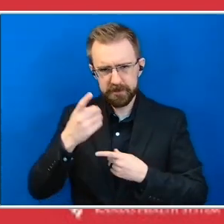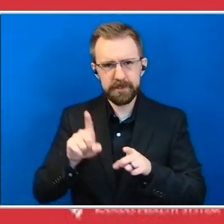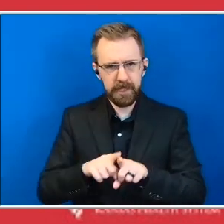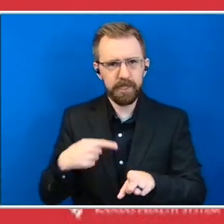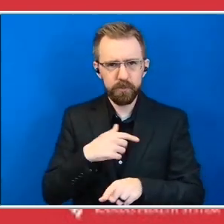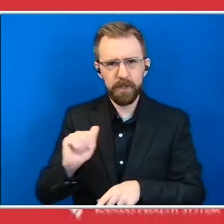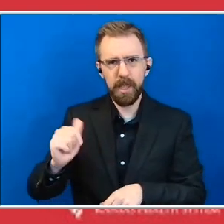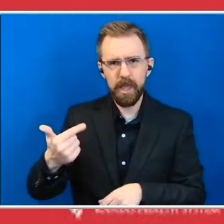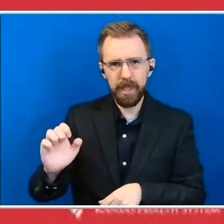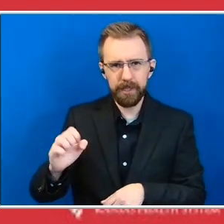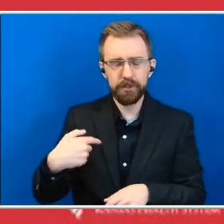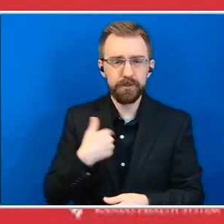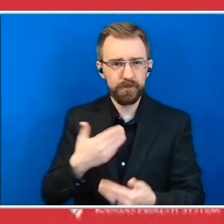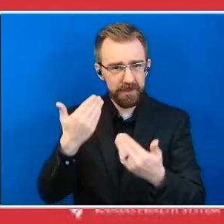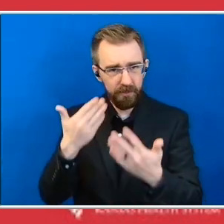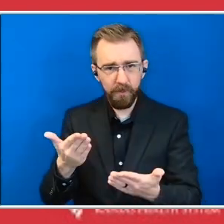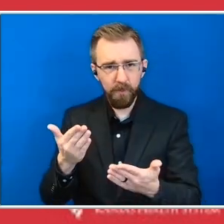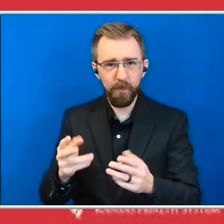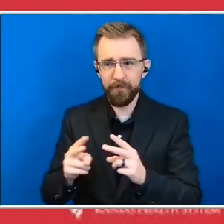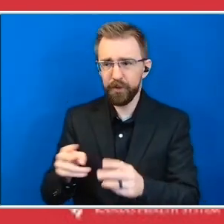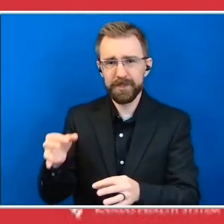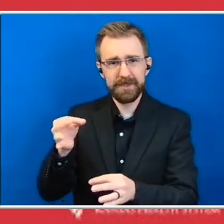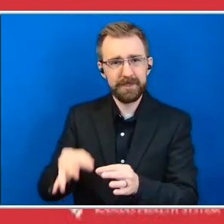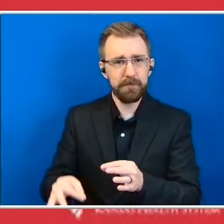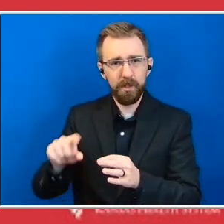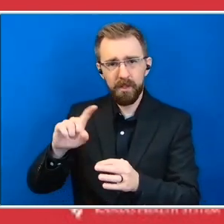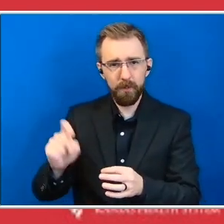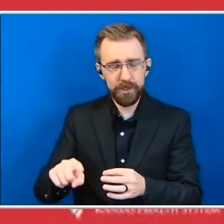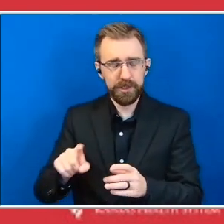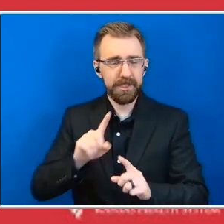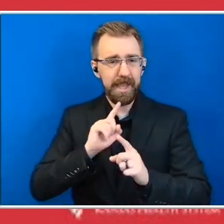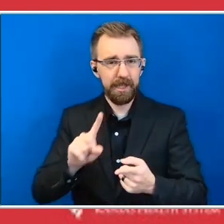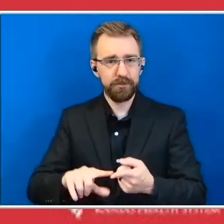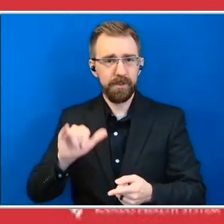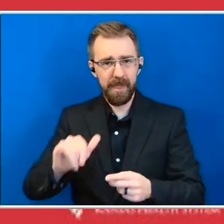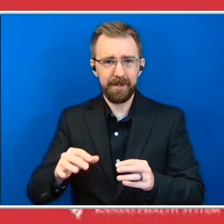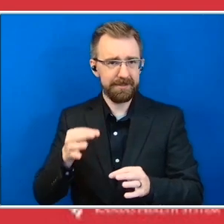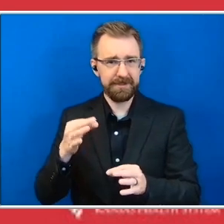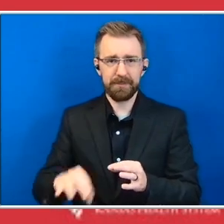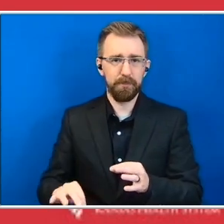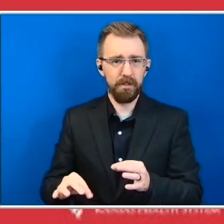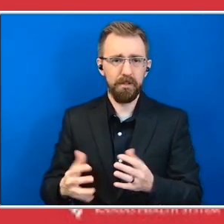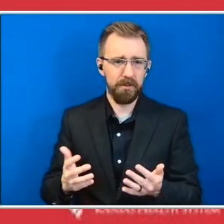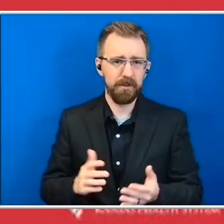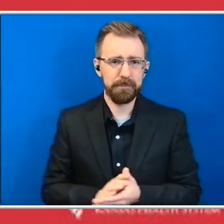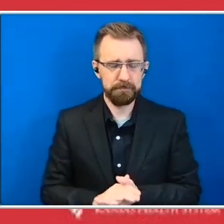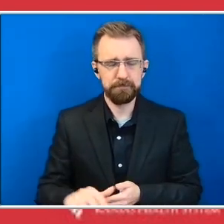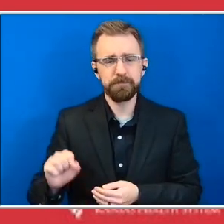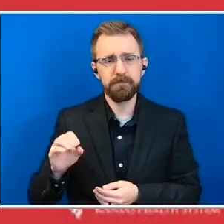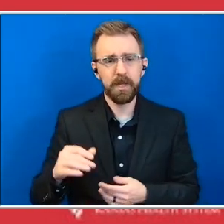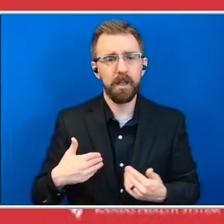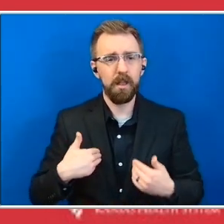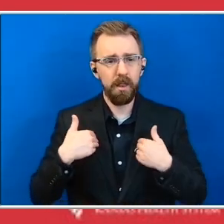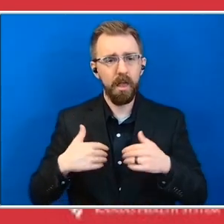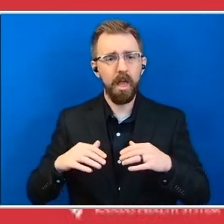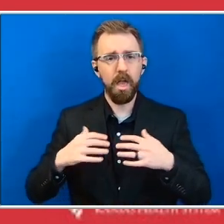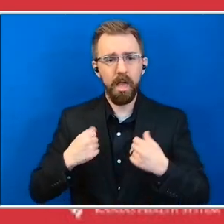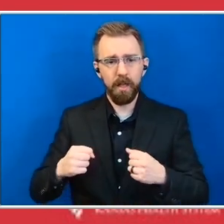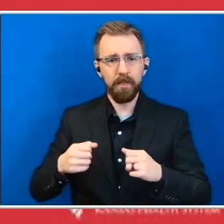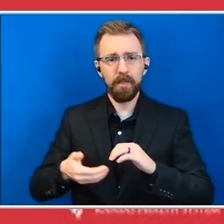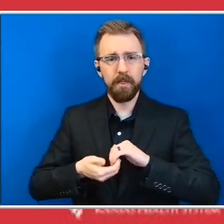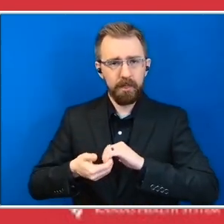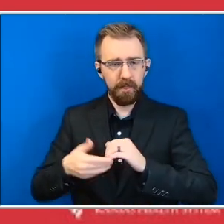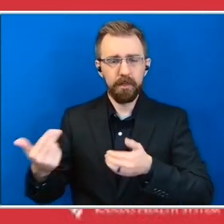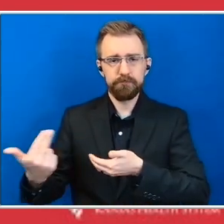don't know that very simple question. The answer to that's a very simple question. And so the lung health cohort is enrolling